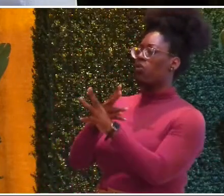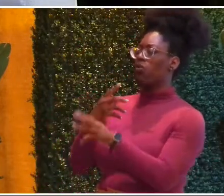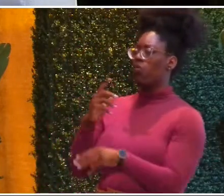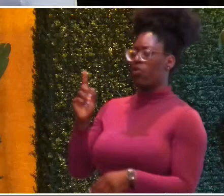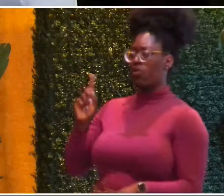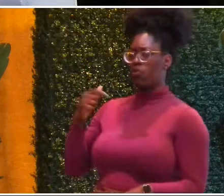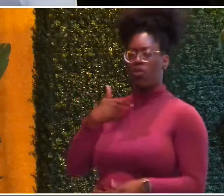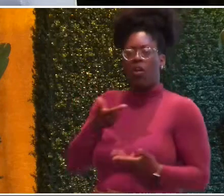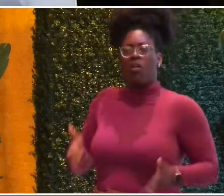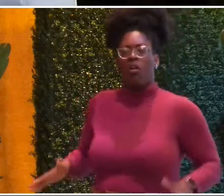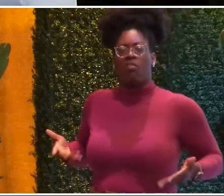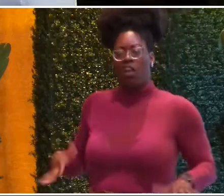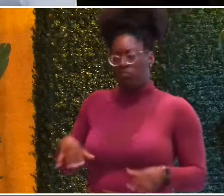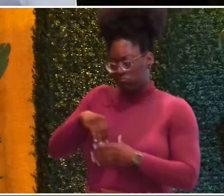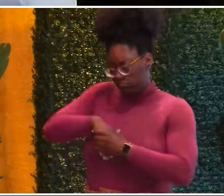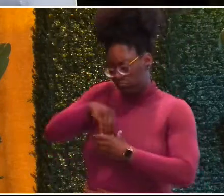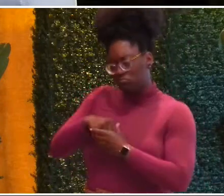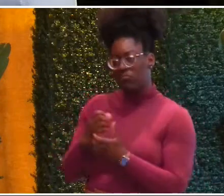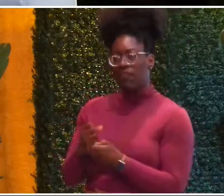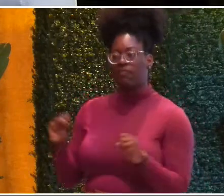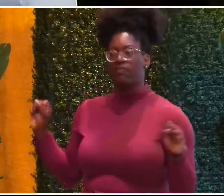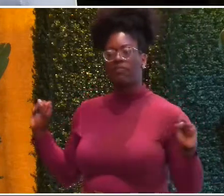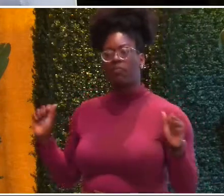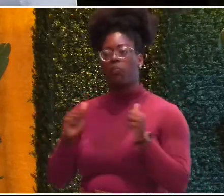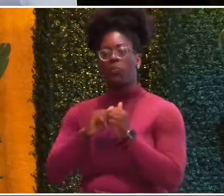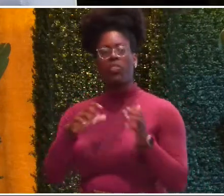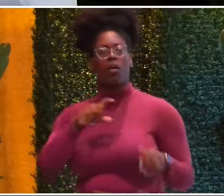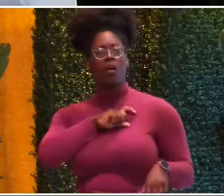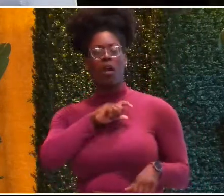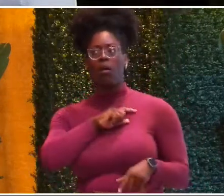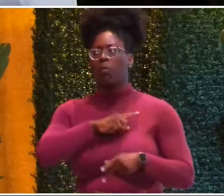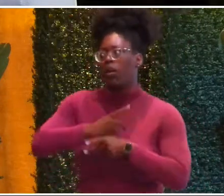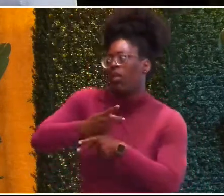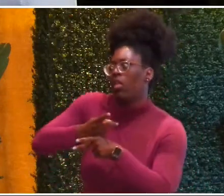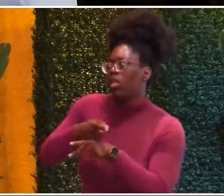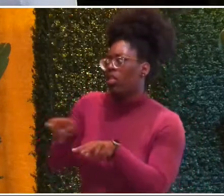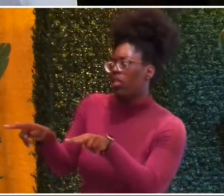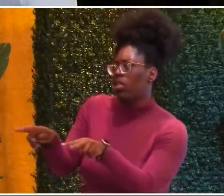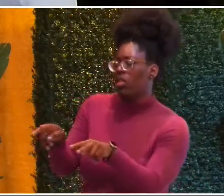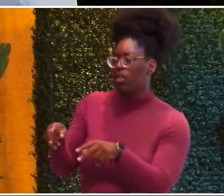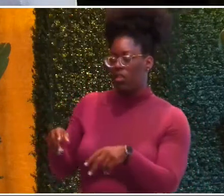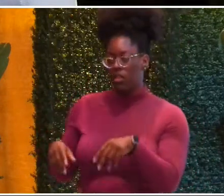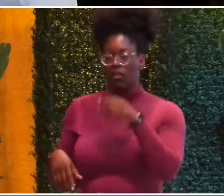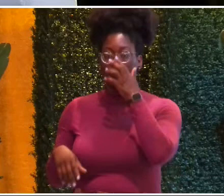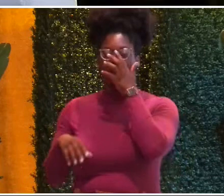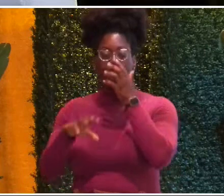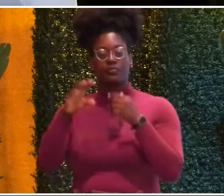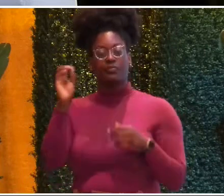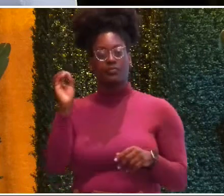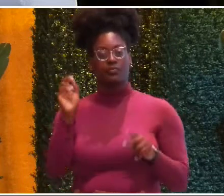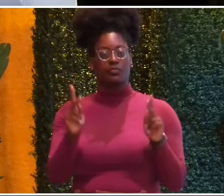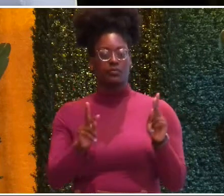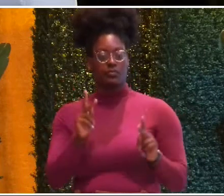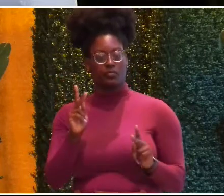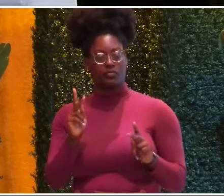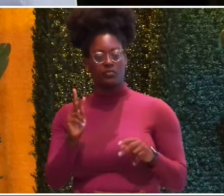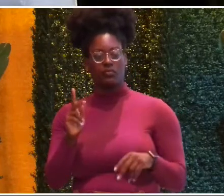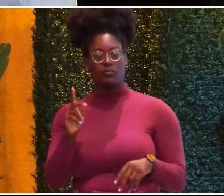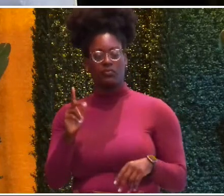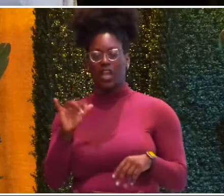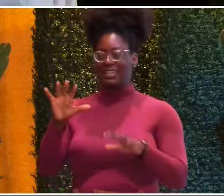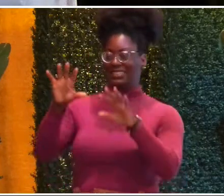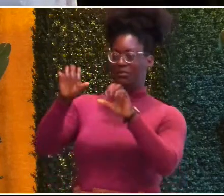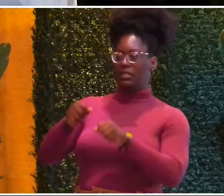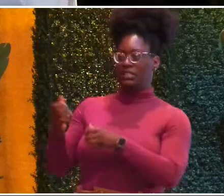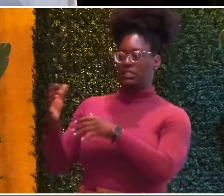myself then, are people who reject Black feminism actually against dismantling a system of premature death? Of course